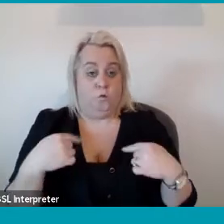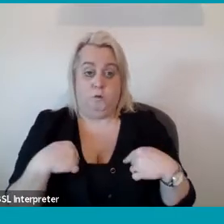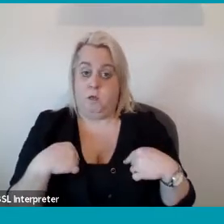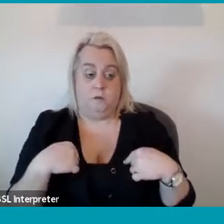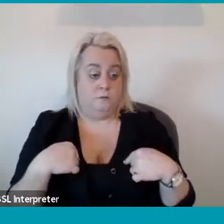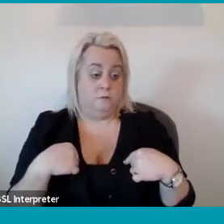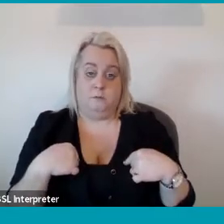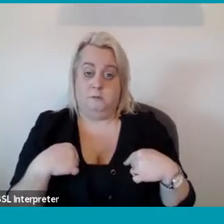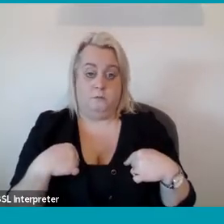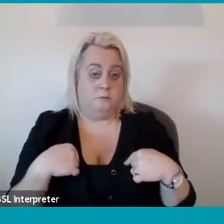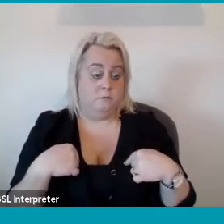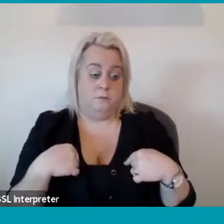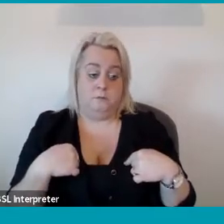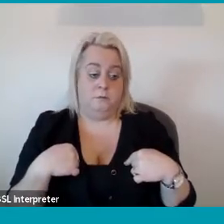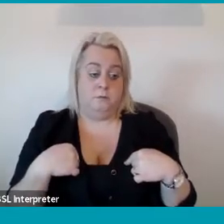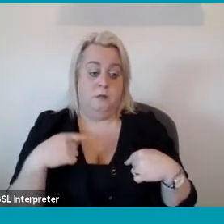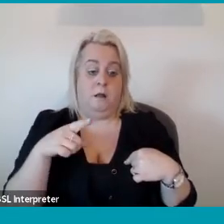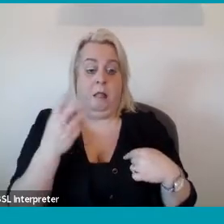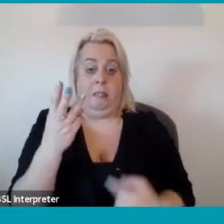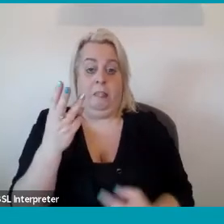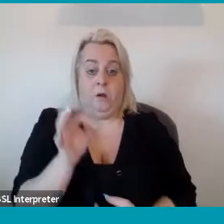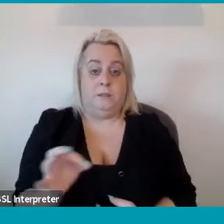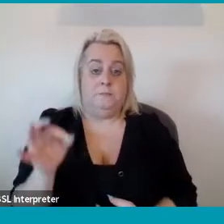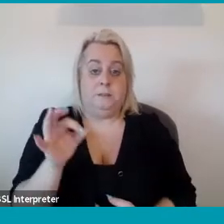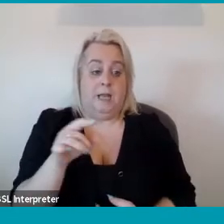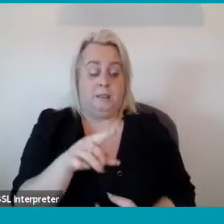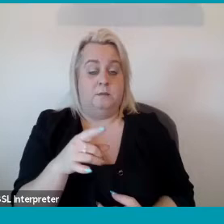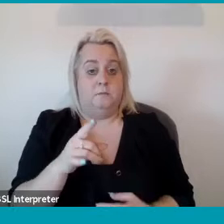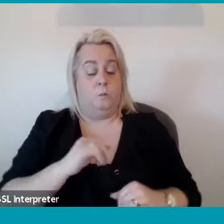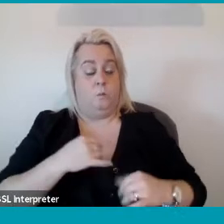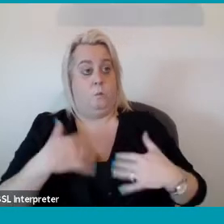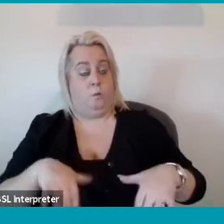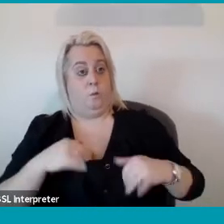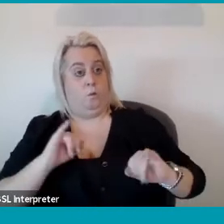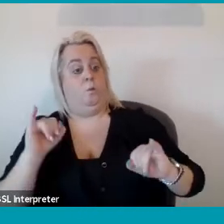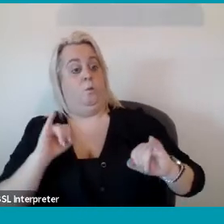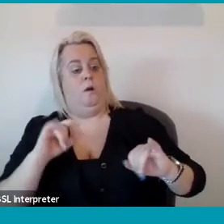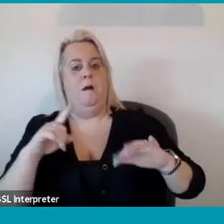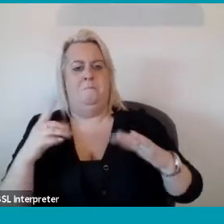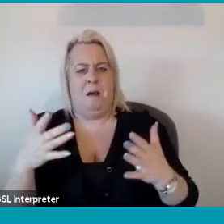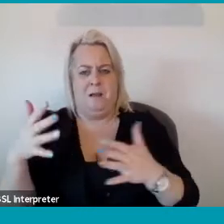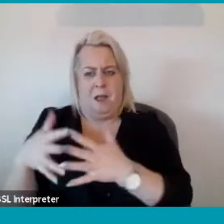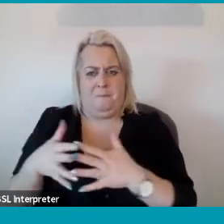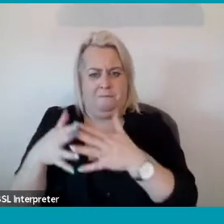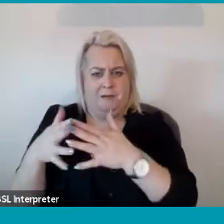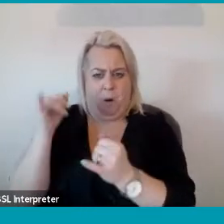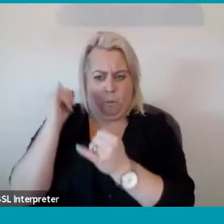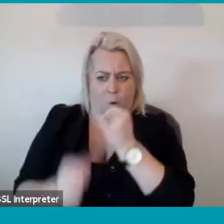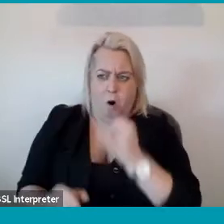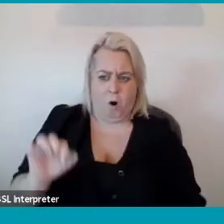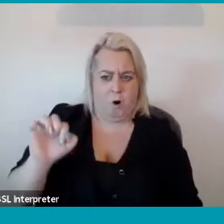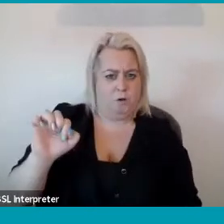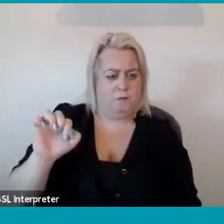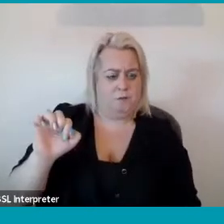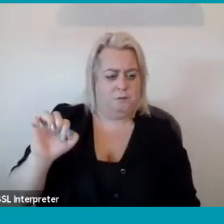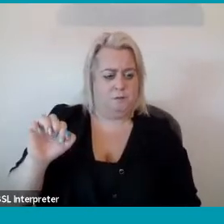So even though the 30% is, I think, quite shocking, one of the more shocking things is that that's one of the